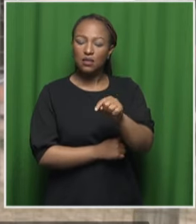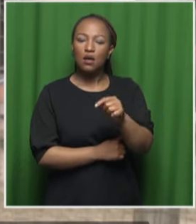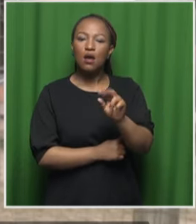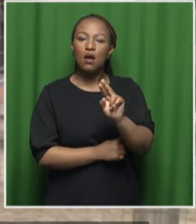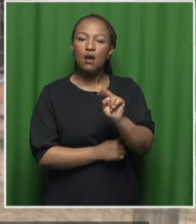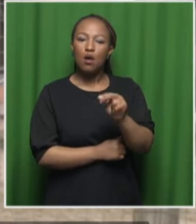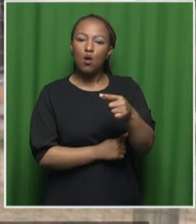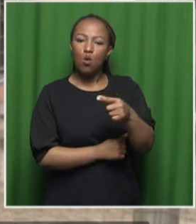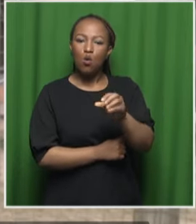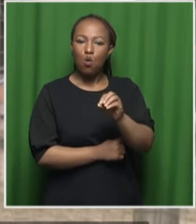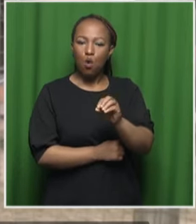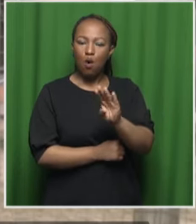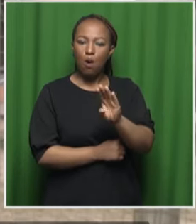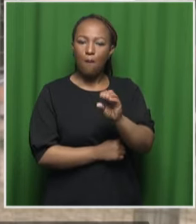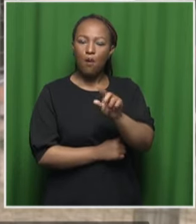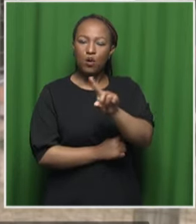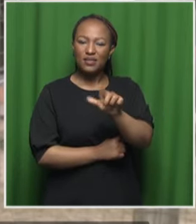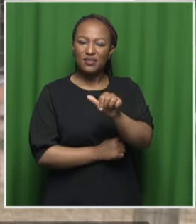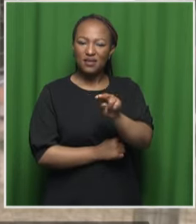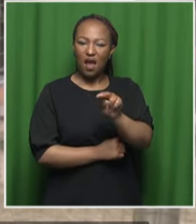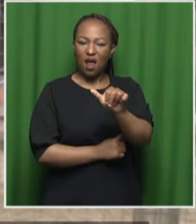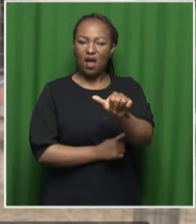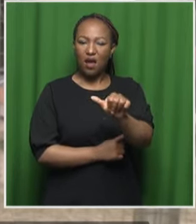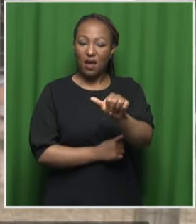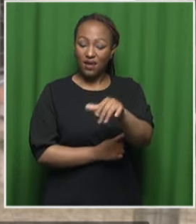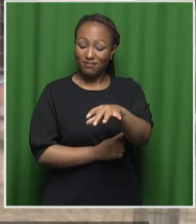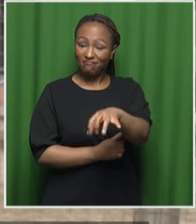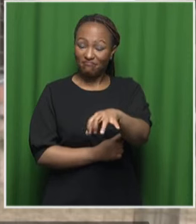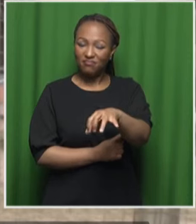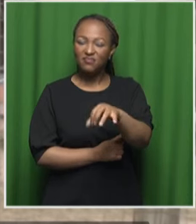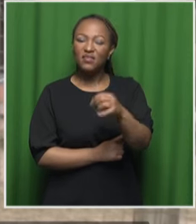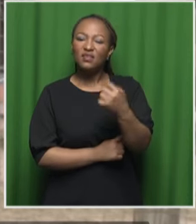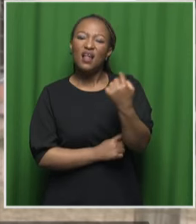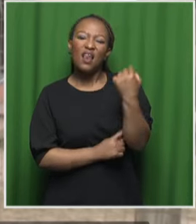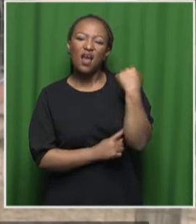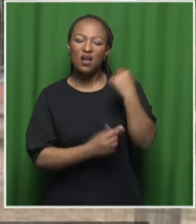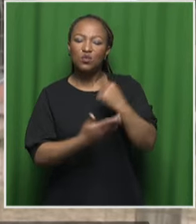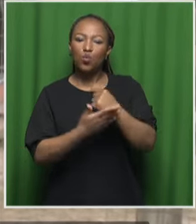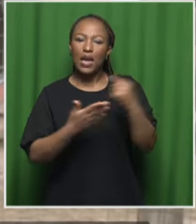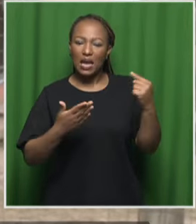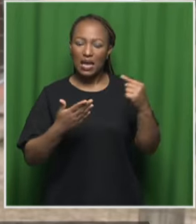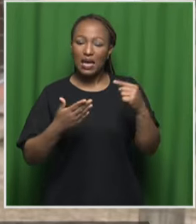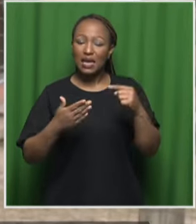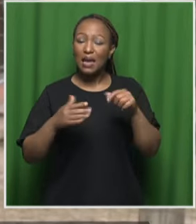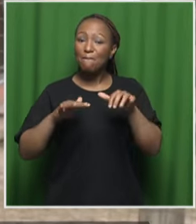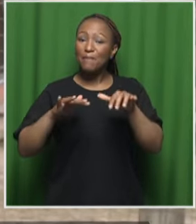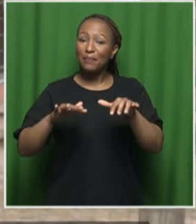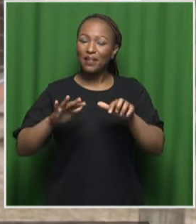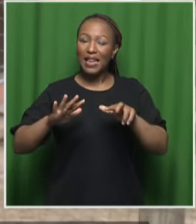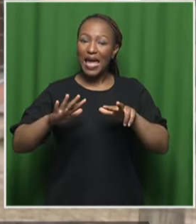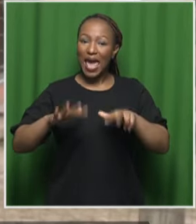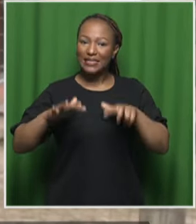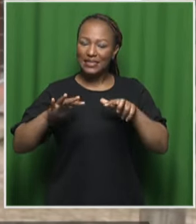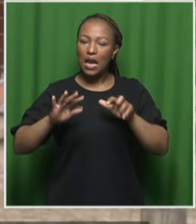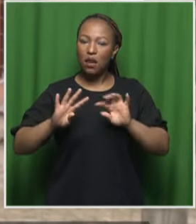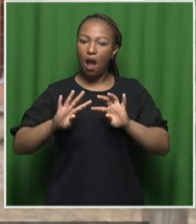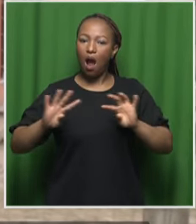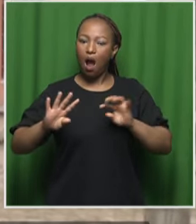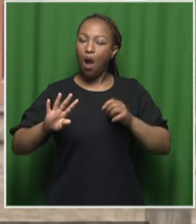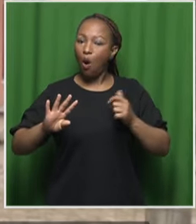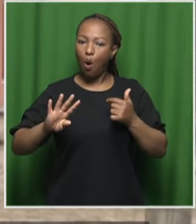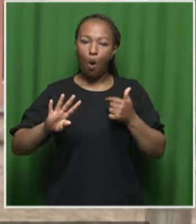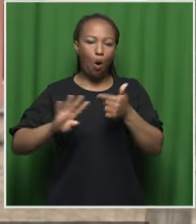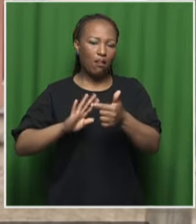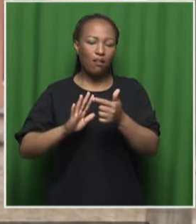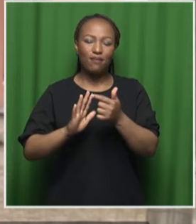18 people perished last week when the heavily armed assailants